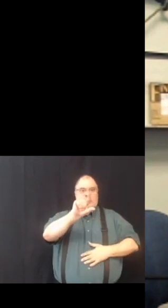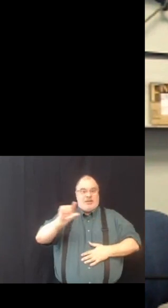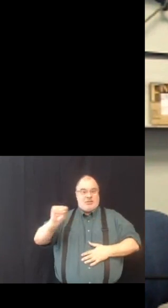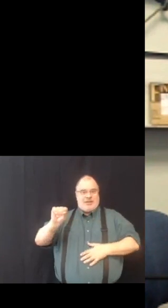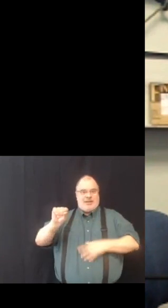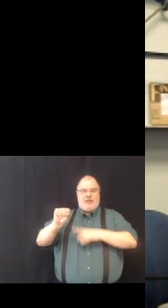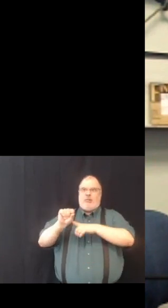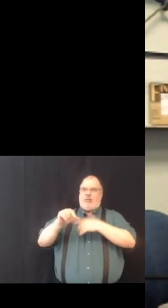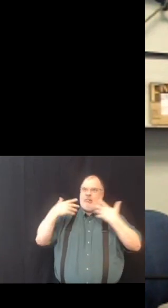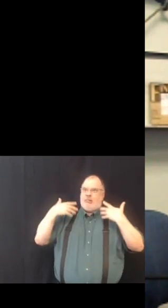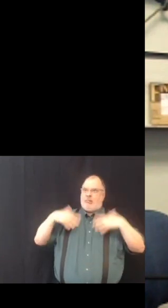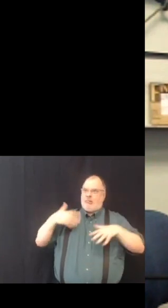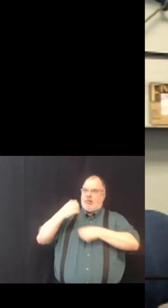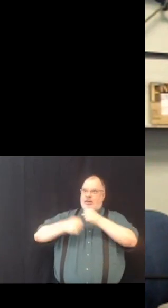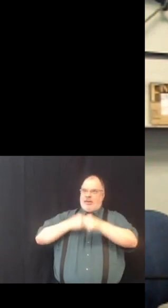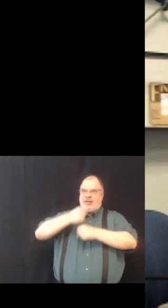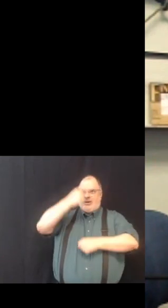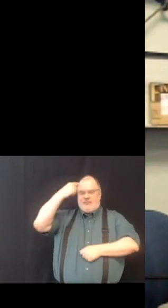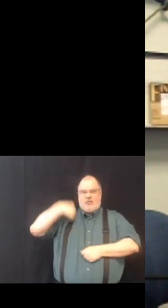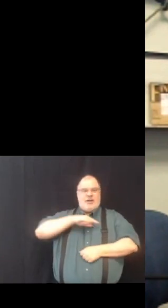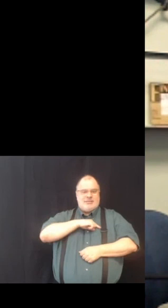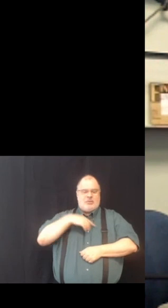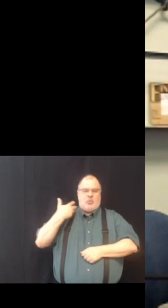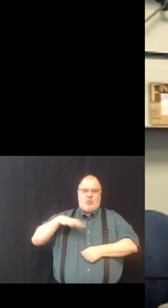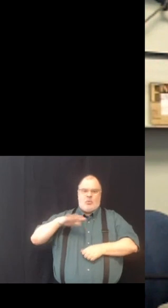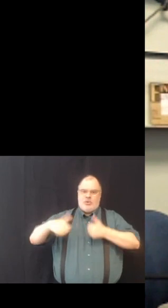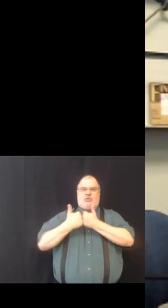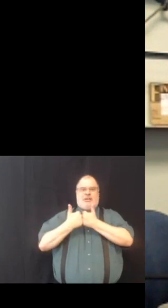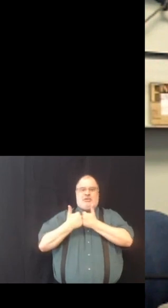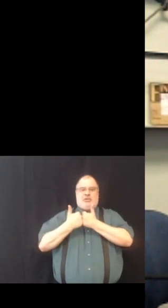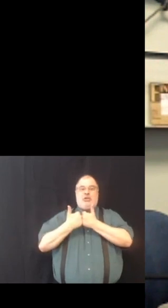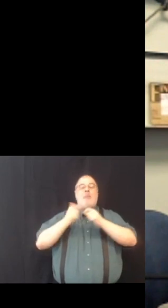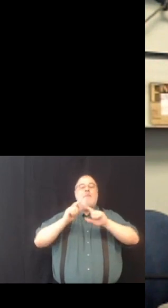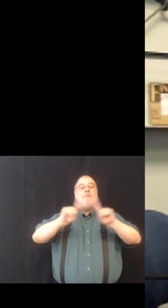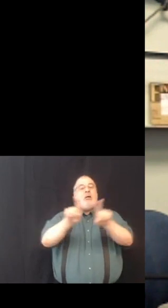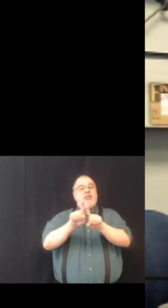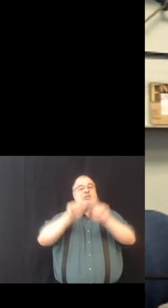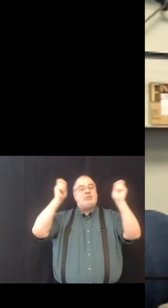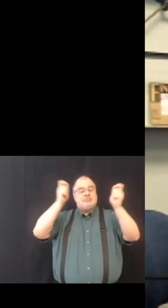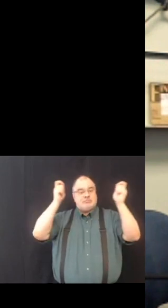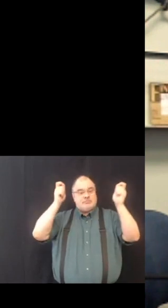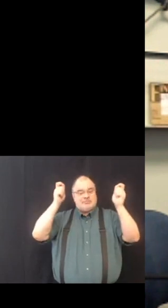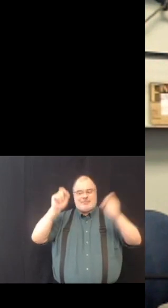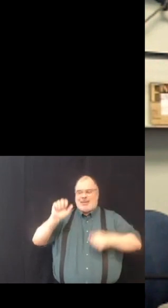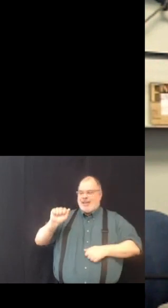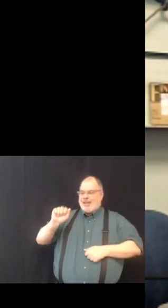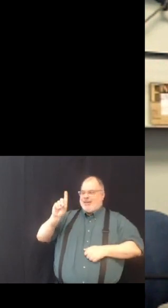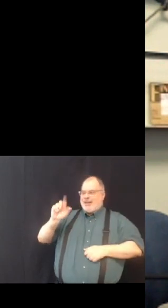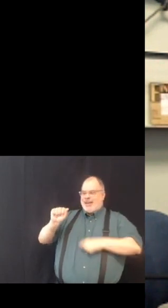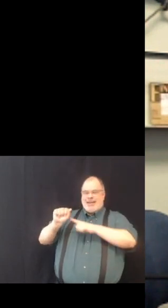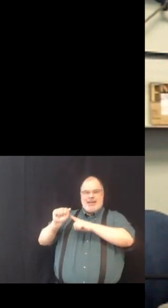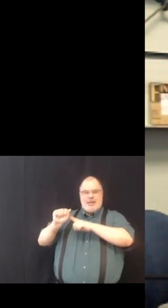exceptional year for us. It's been challenging, of course, but it's also a year of celebration. The Americans with Disabilities Act celebrated their